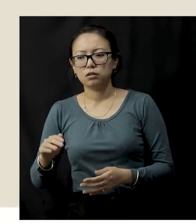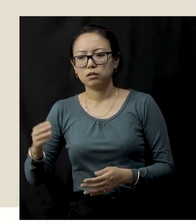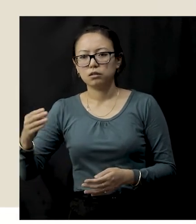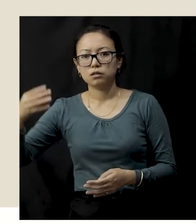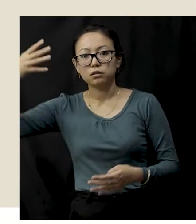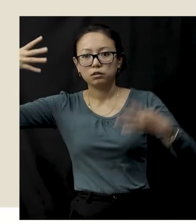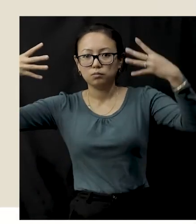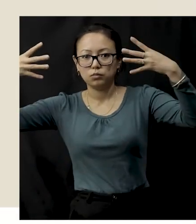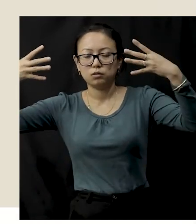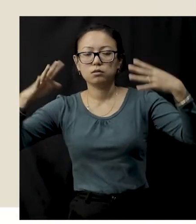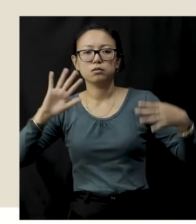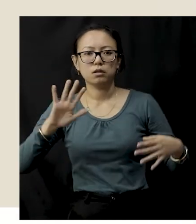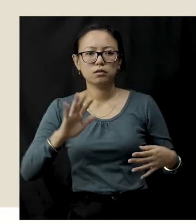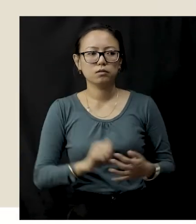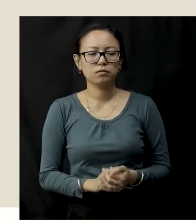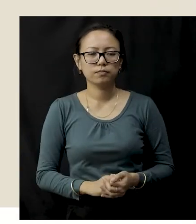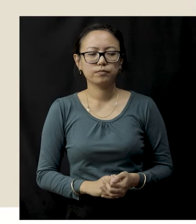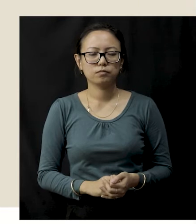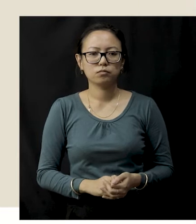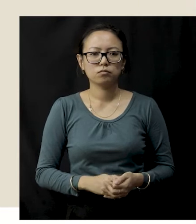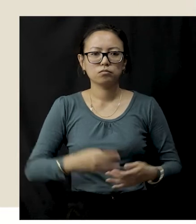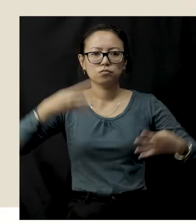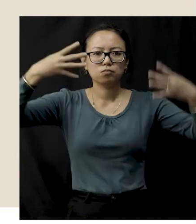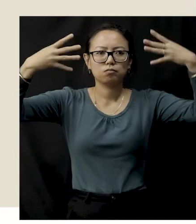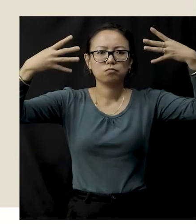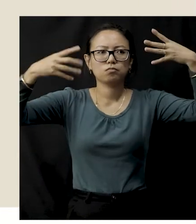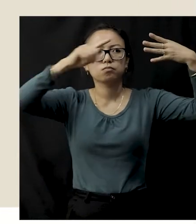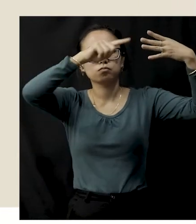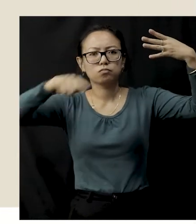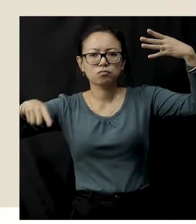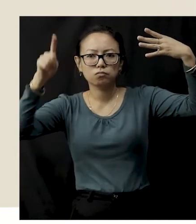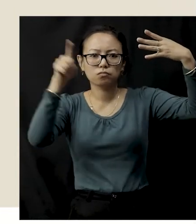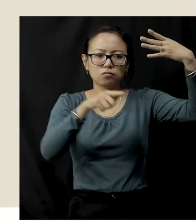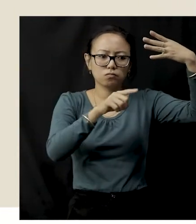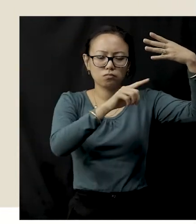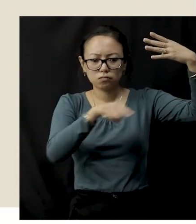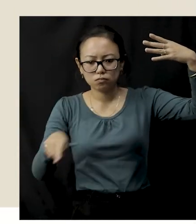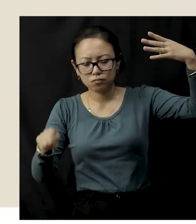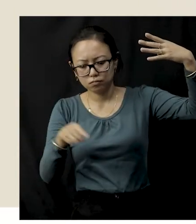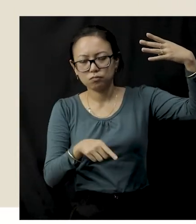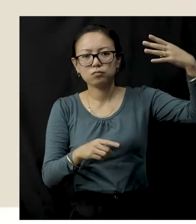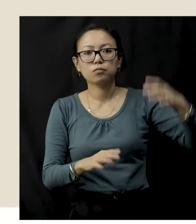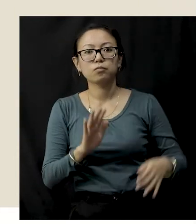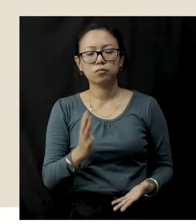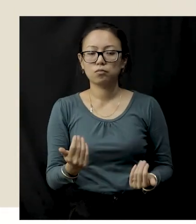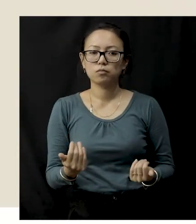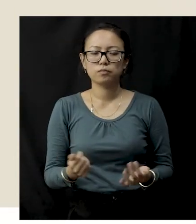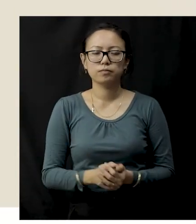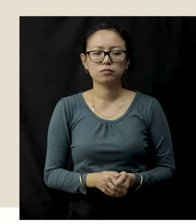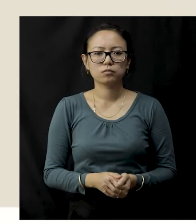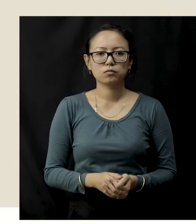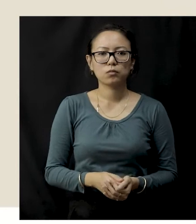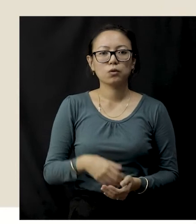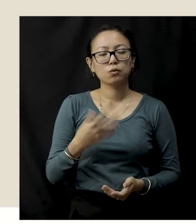you can look at your textbook and you can match them, or you can also take help of the images